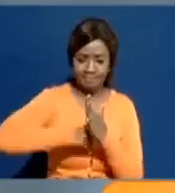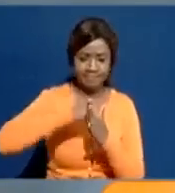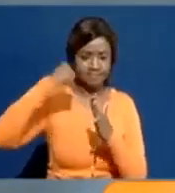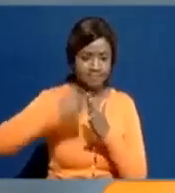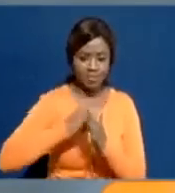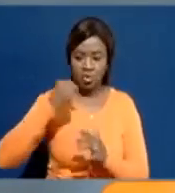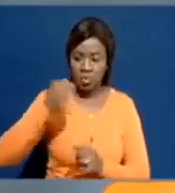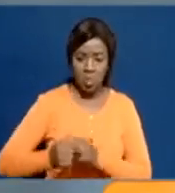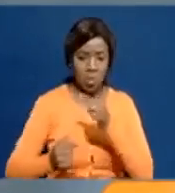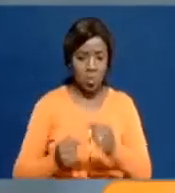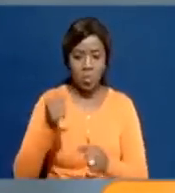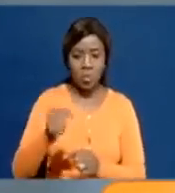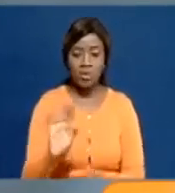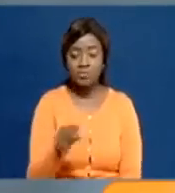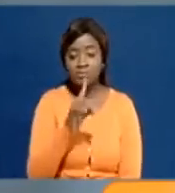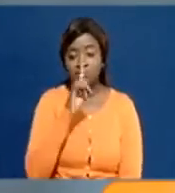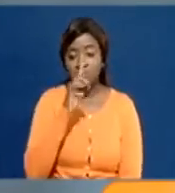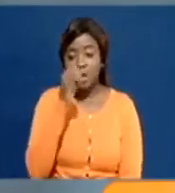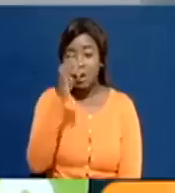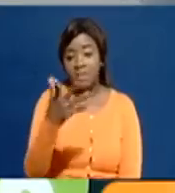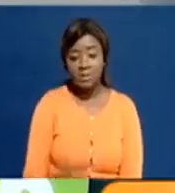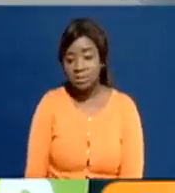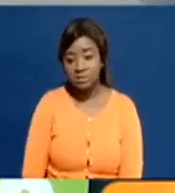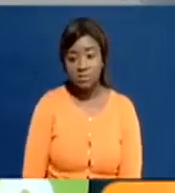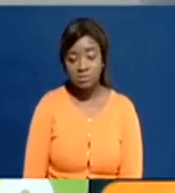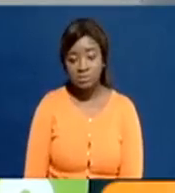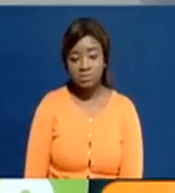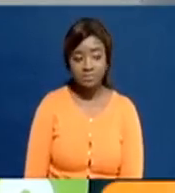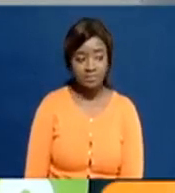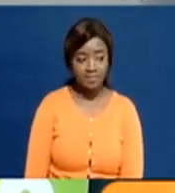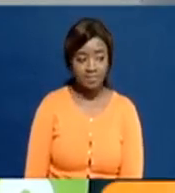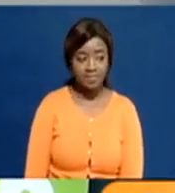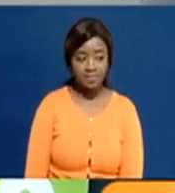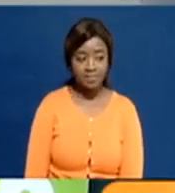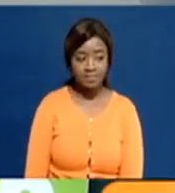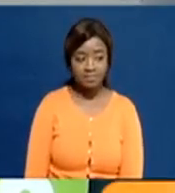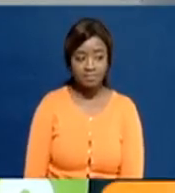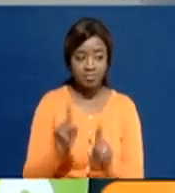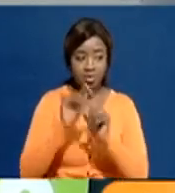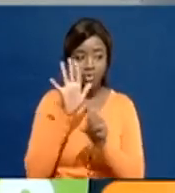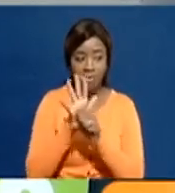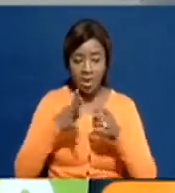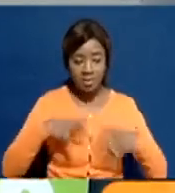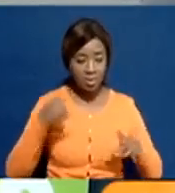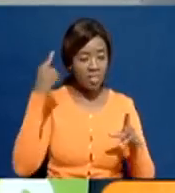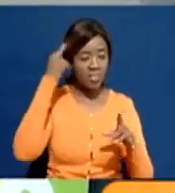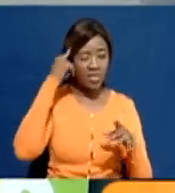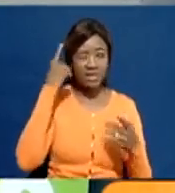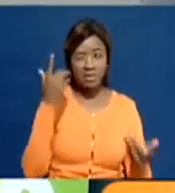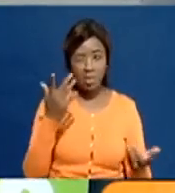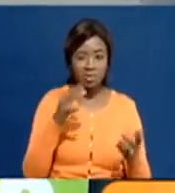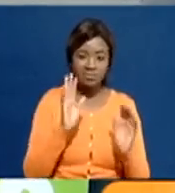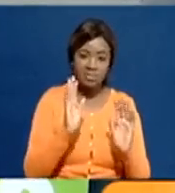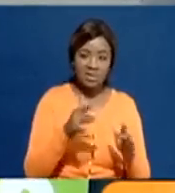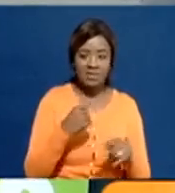keep going. Let's talk about the money aspect because that's one of the deterrents for a lot of people who think, you know what, let me just let it take its